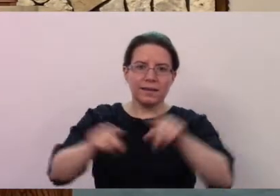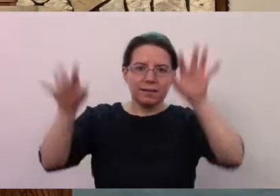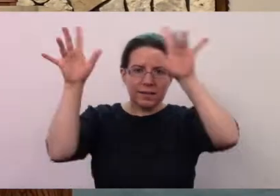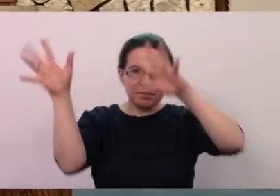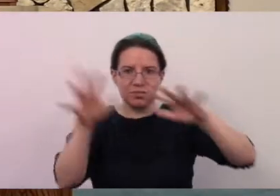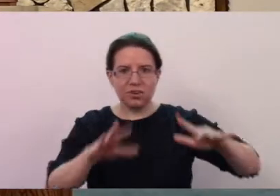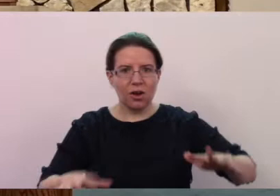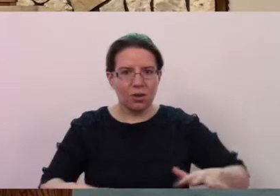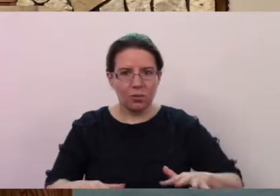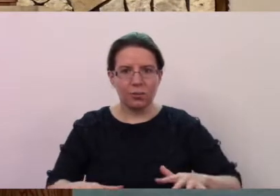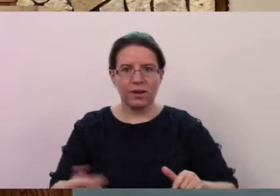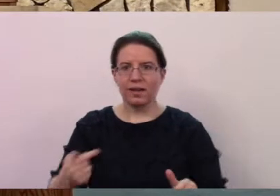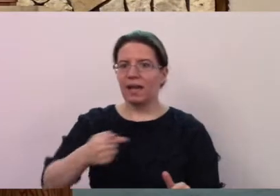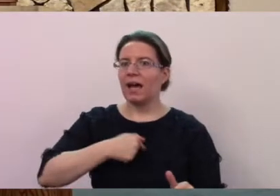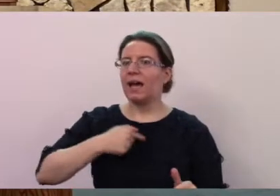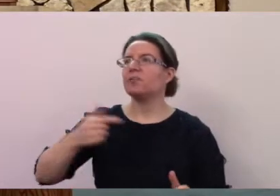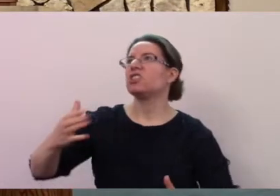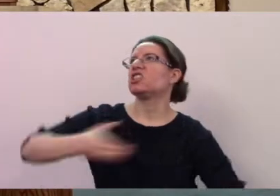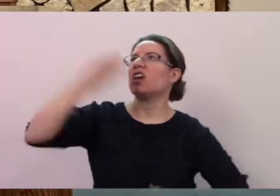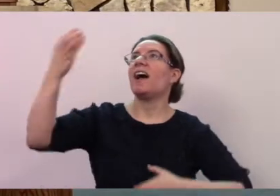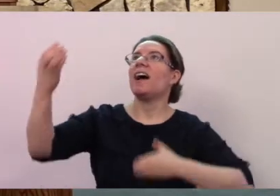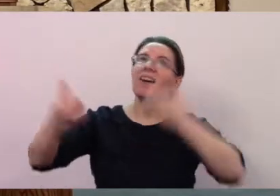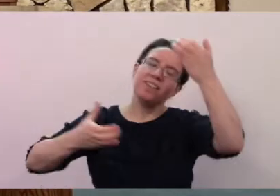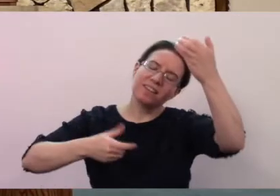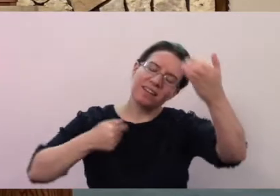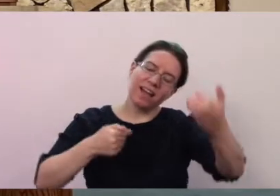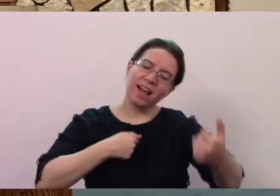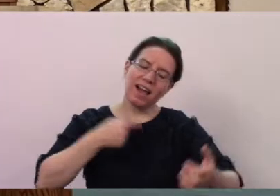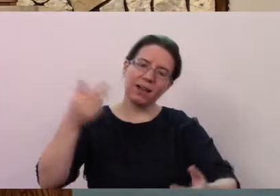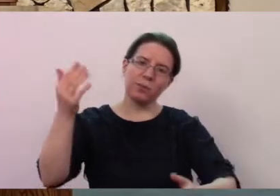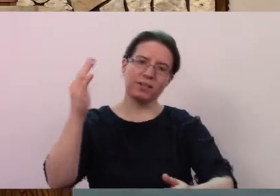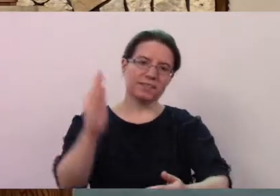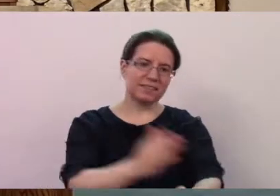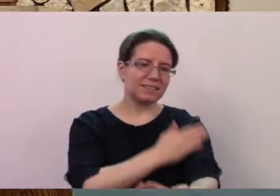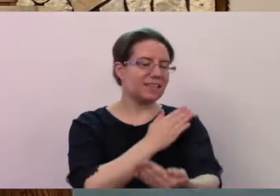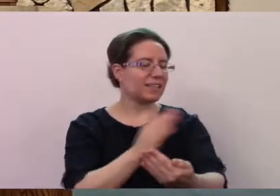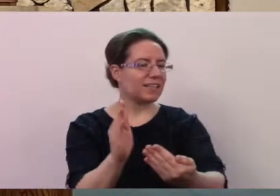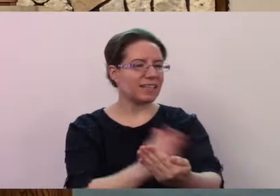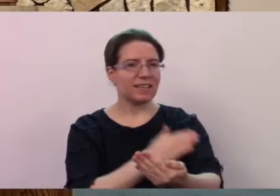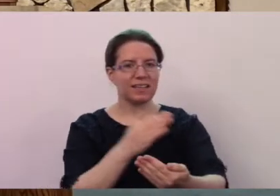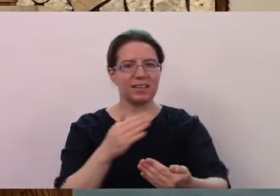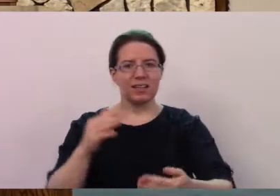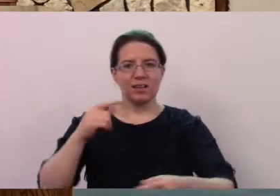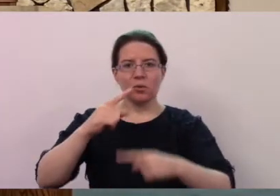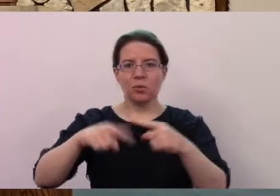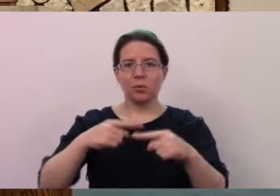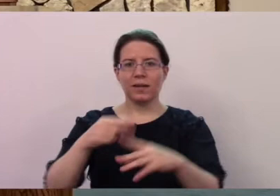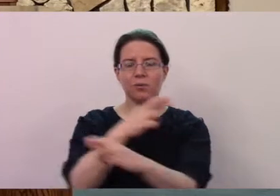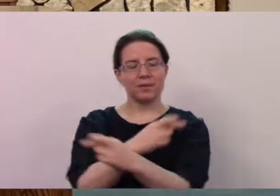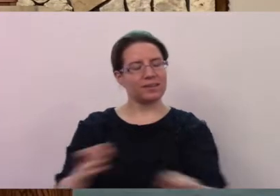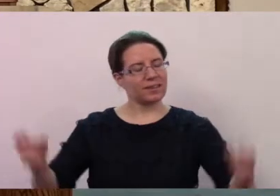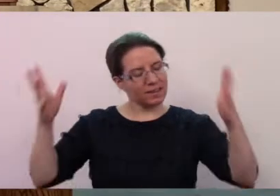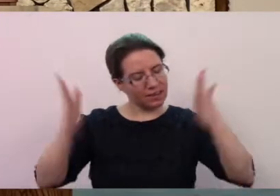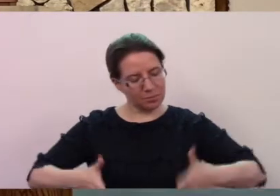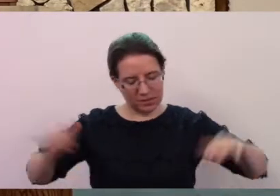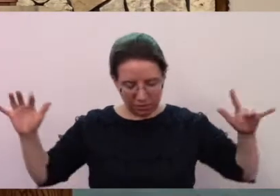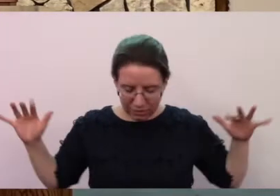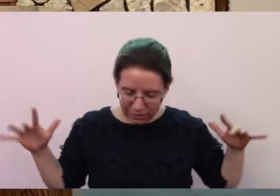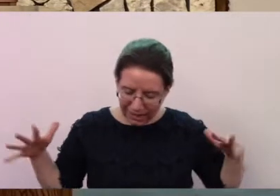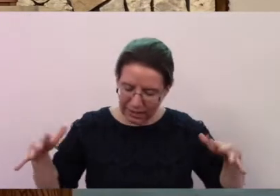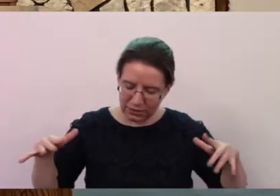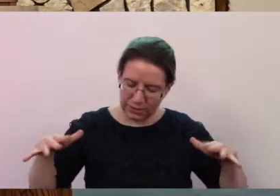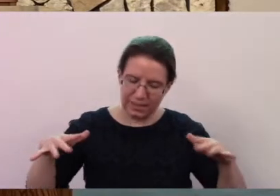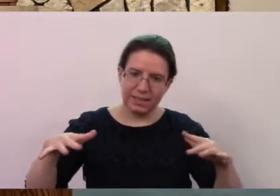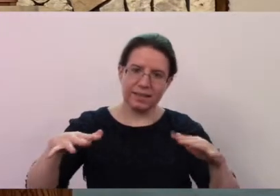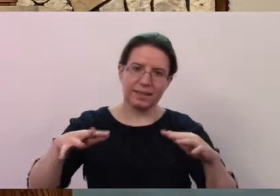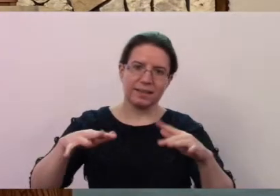free from sin. Oh, how we'll shout and how we'll sing. When the redeemed